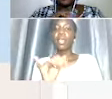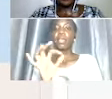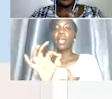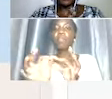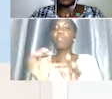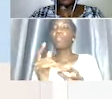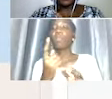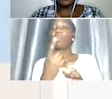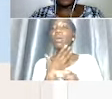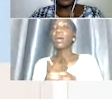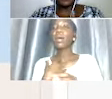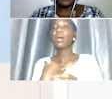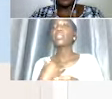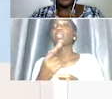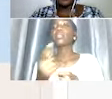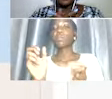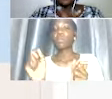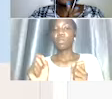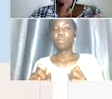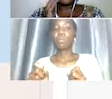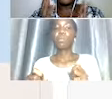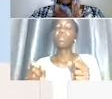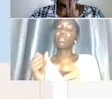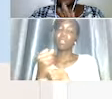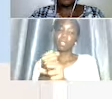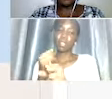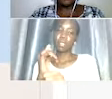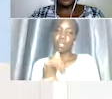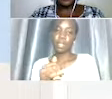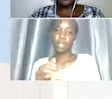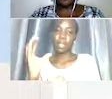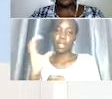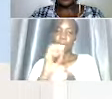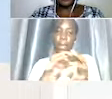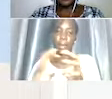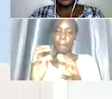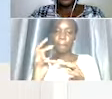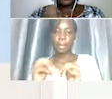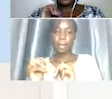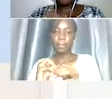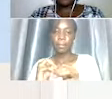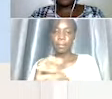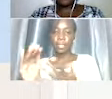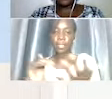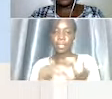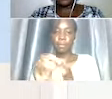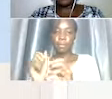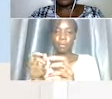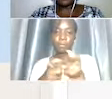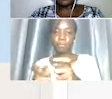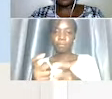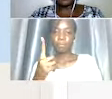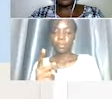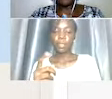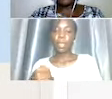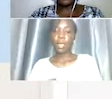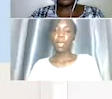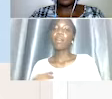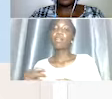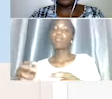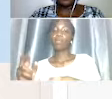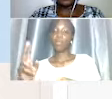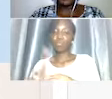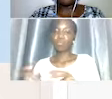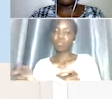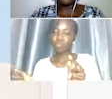at, you can get in touch with the Career Management Center, and the Jane will be able to guide you accordingly. Pathway Solution Services, they are a